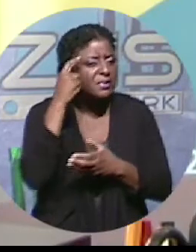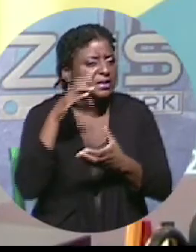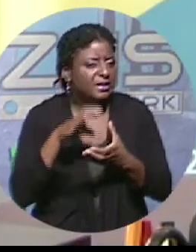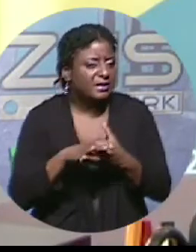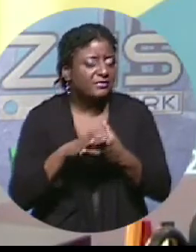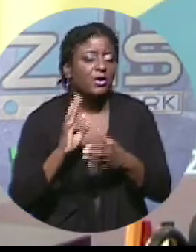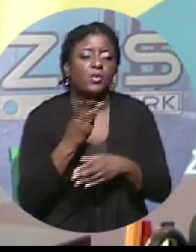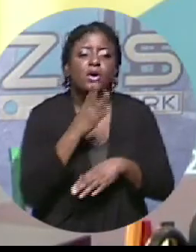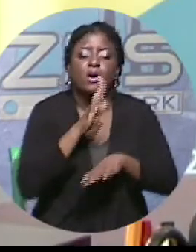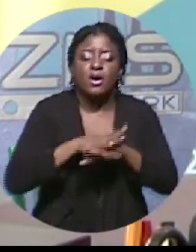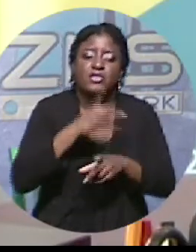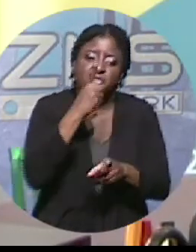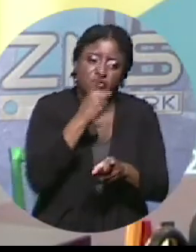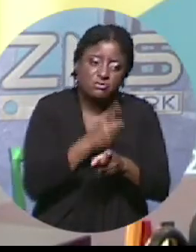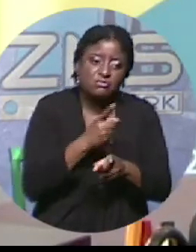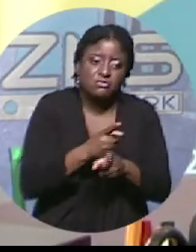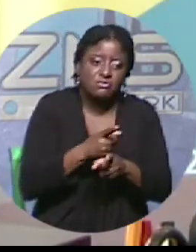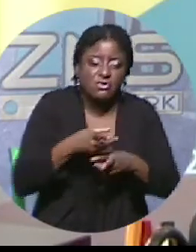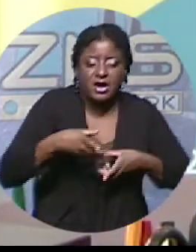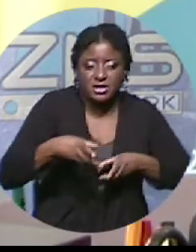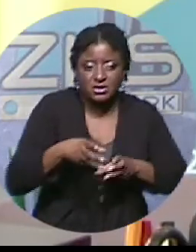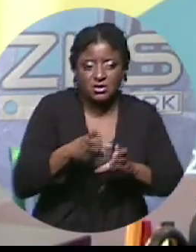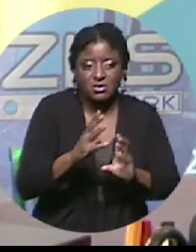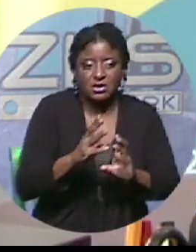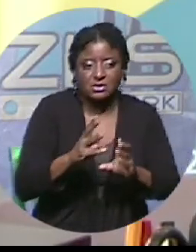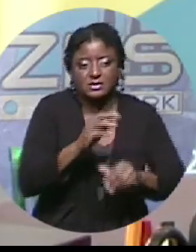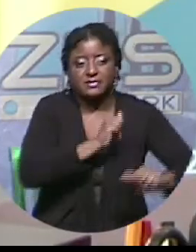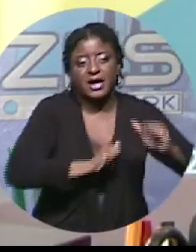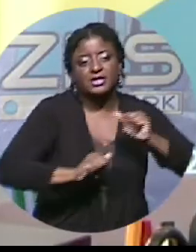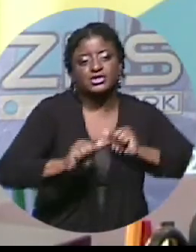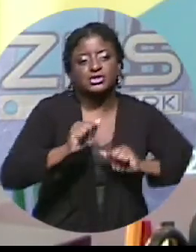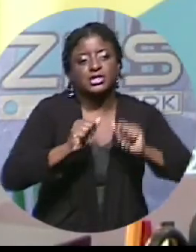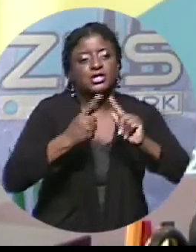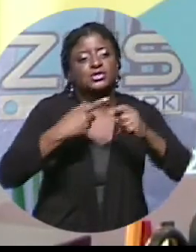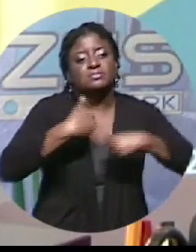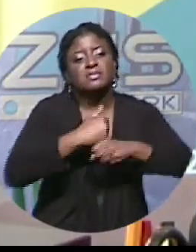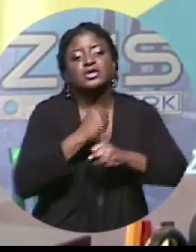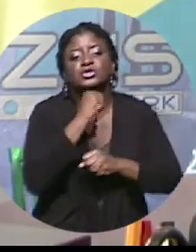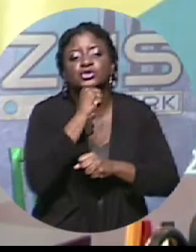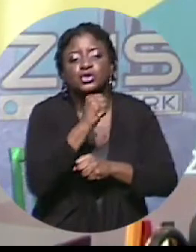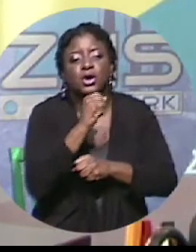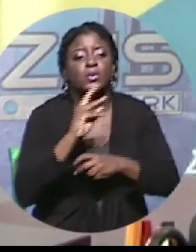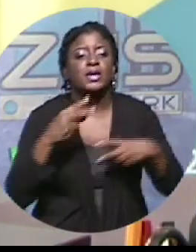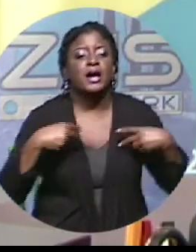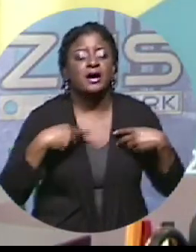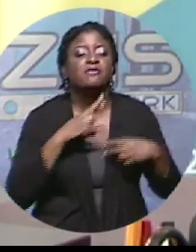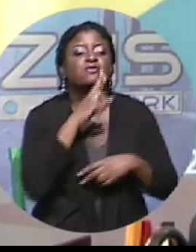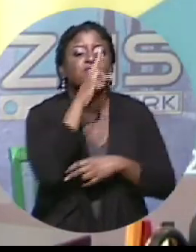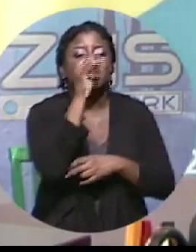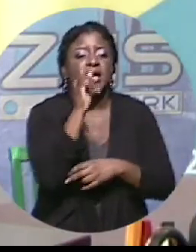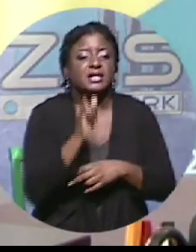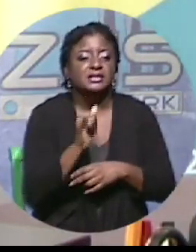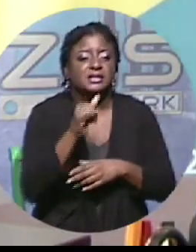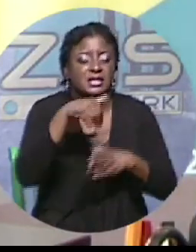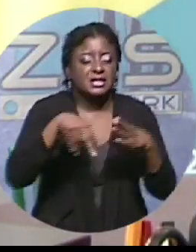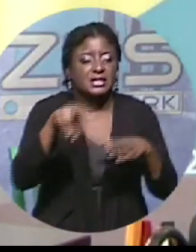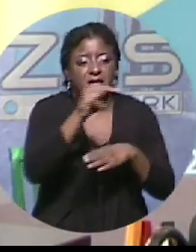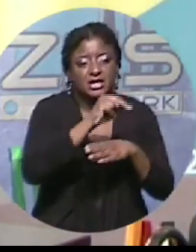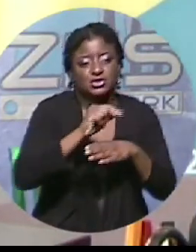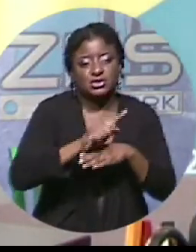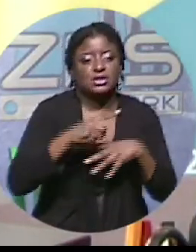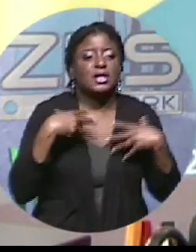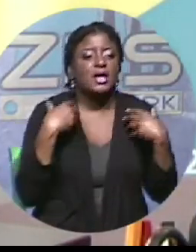on the right course of action to make sure that we have a reality in national health